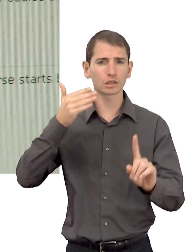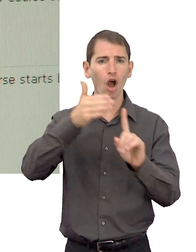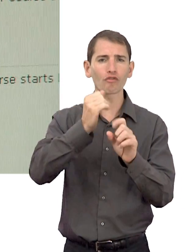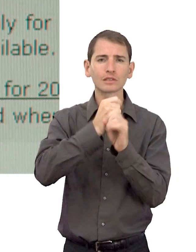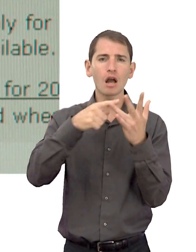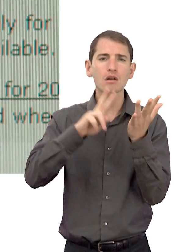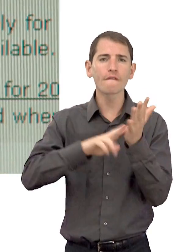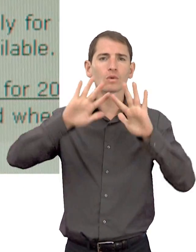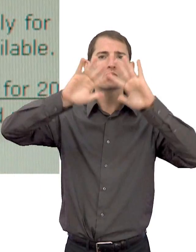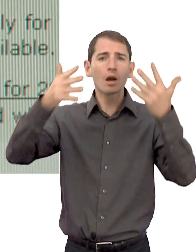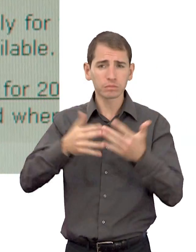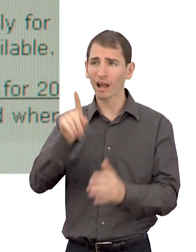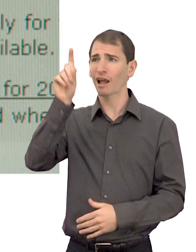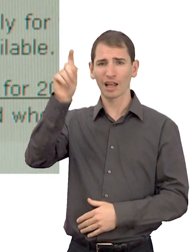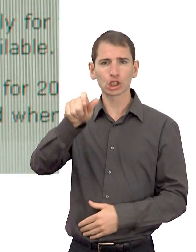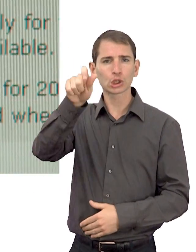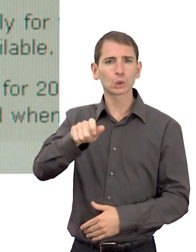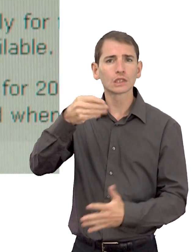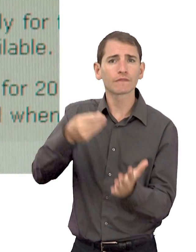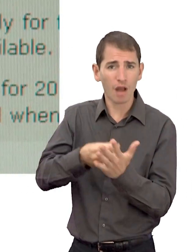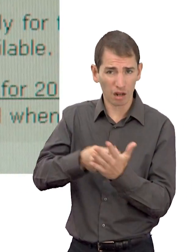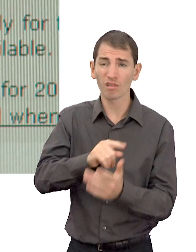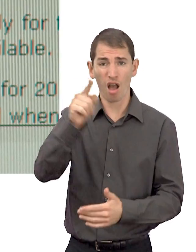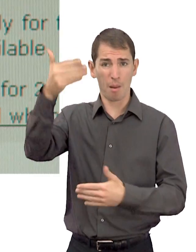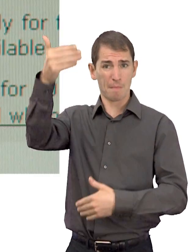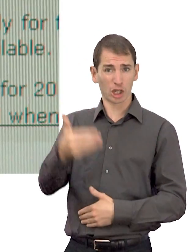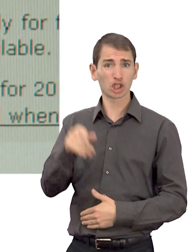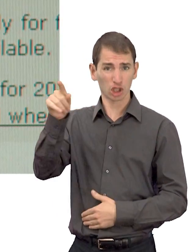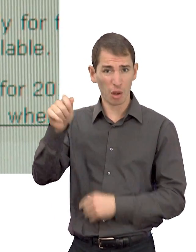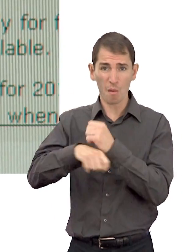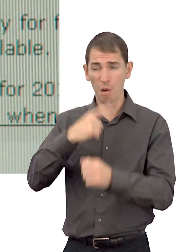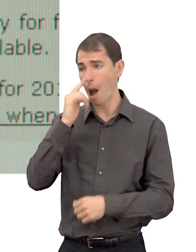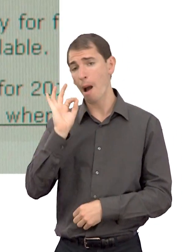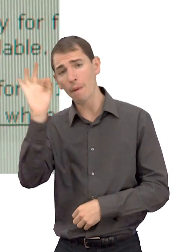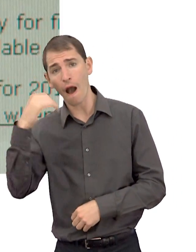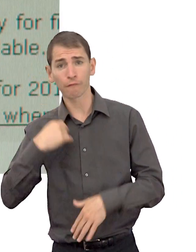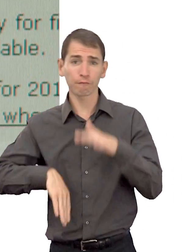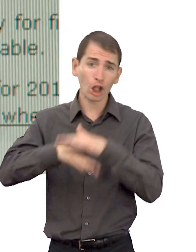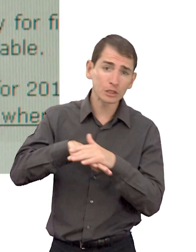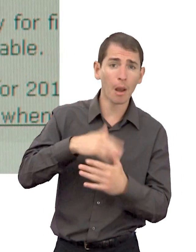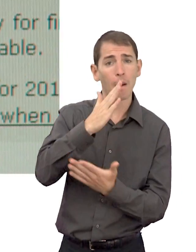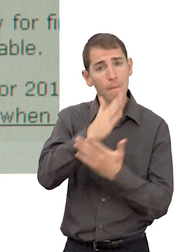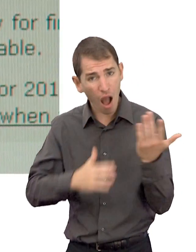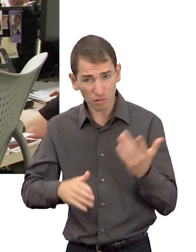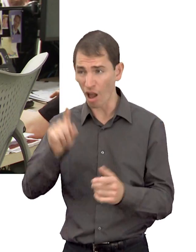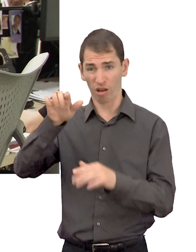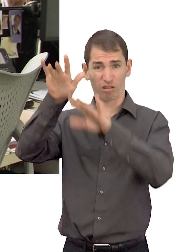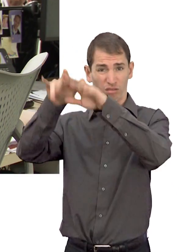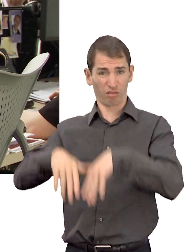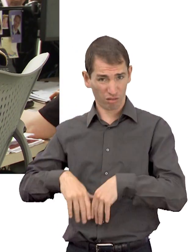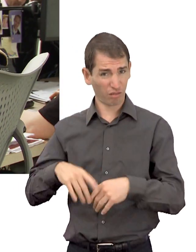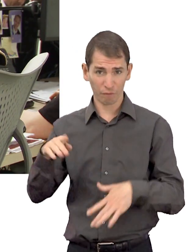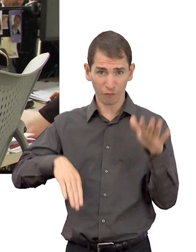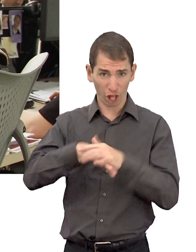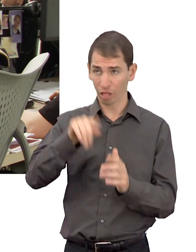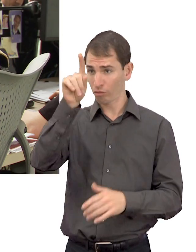this page here. They could choose whether to apply as a full-time student or a part-time student. It'll take them into the application. It will give them an